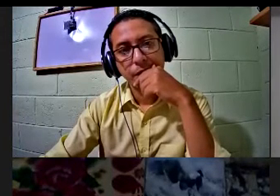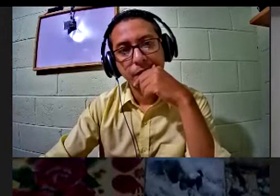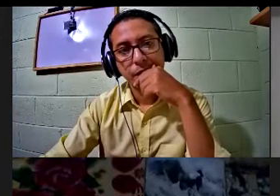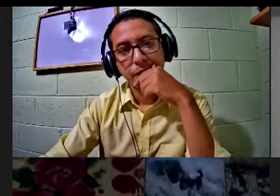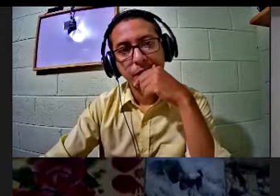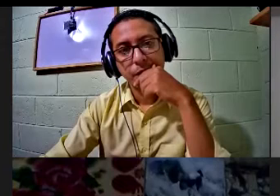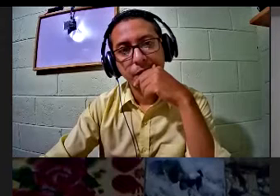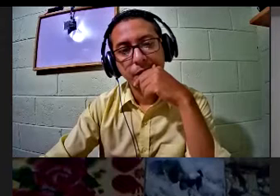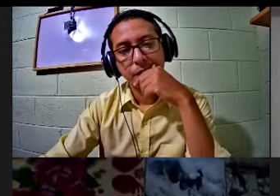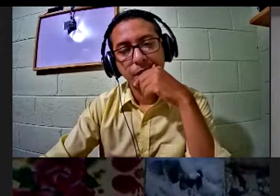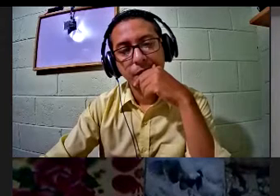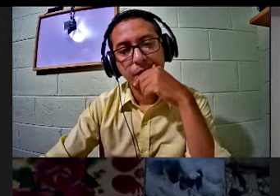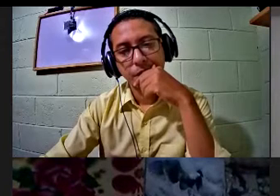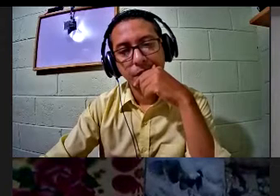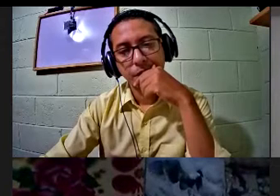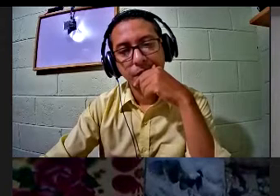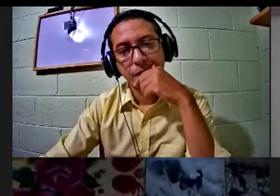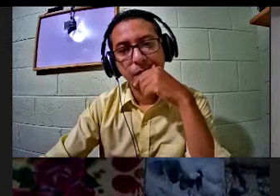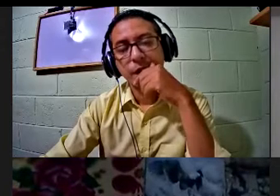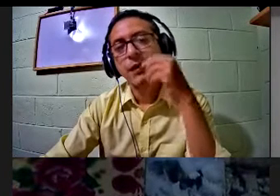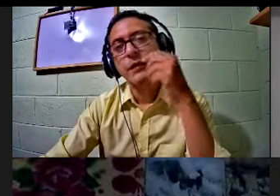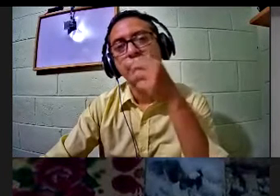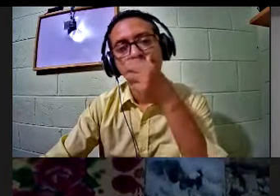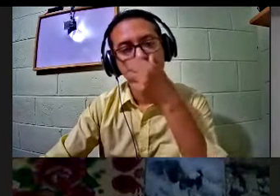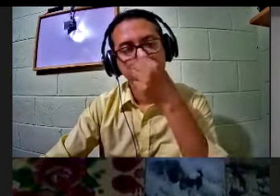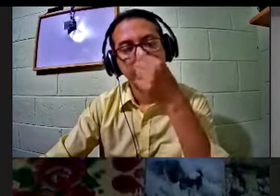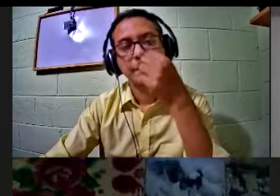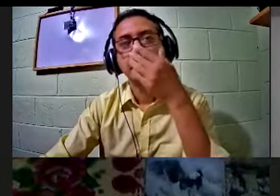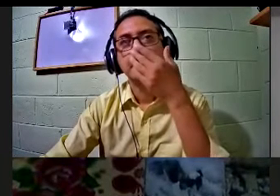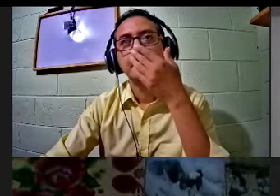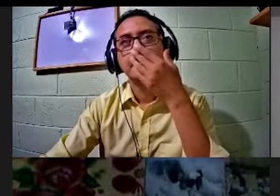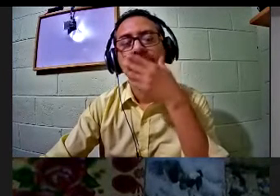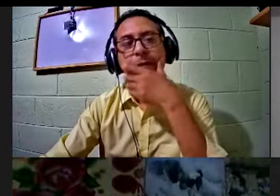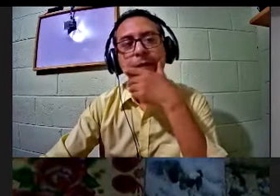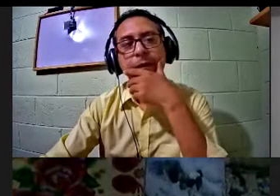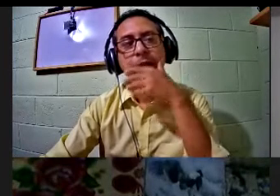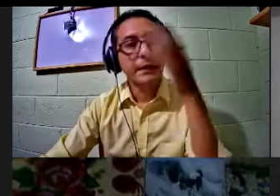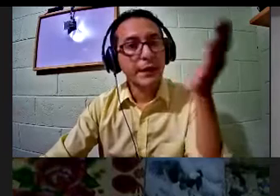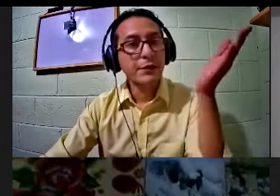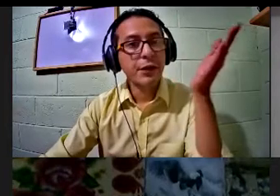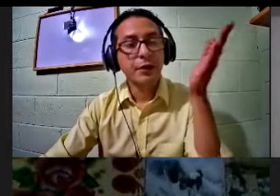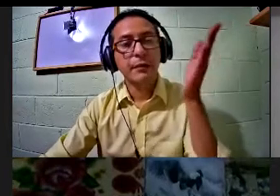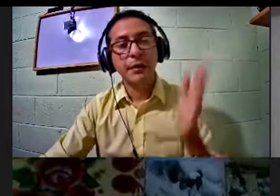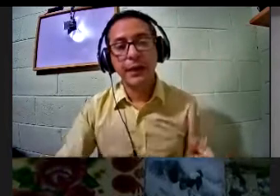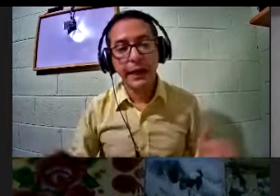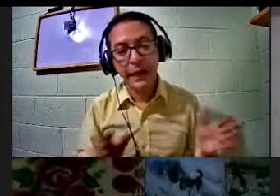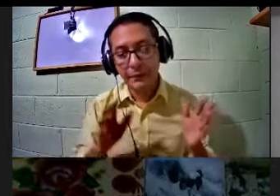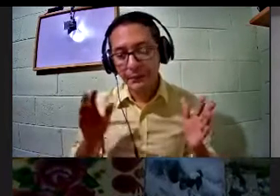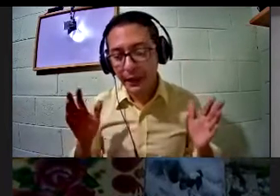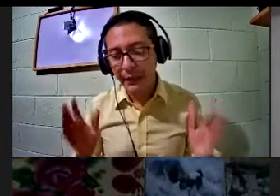este año yo estoy recibiendo clases. Estoy hablando de la misma forma, ¿no? Yes, you are talking